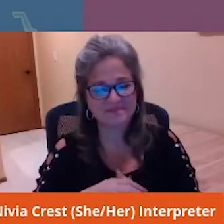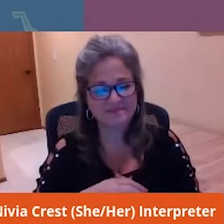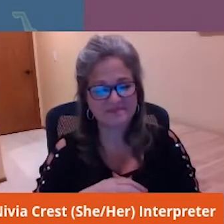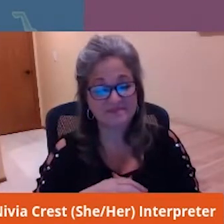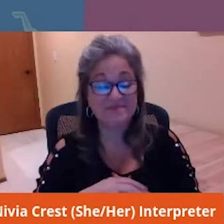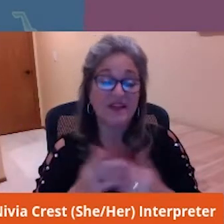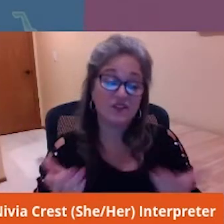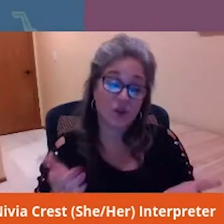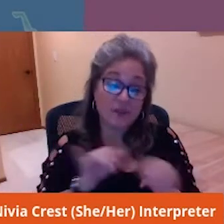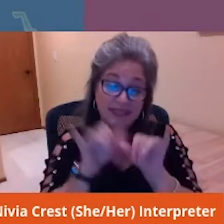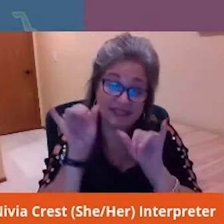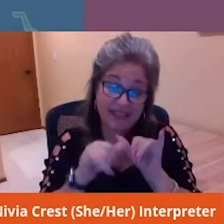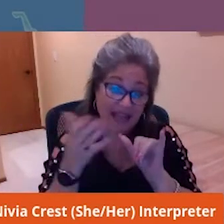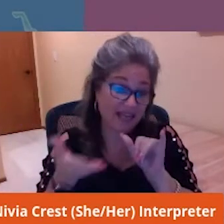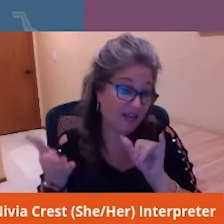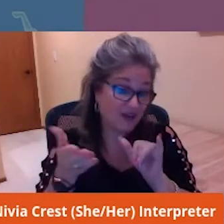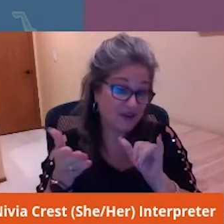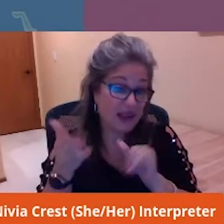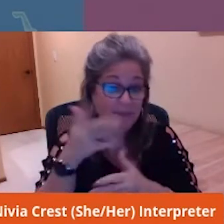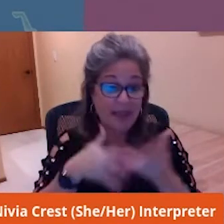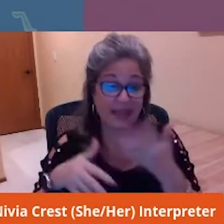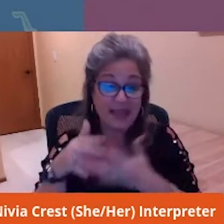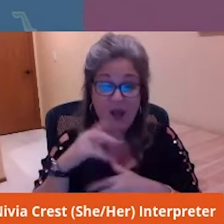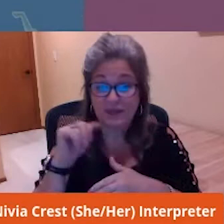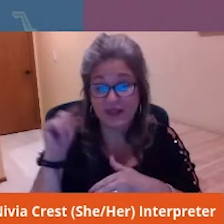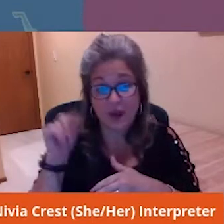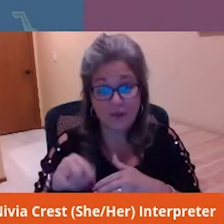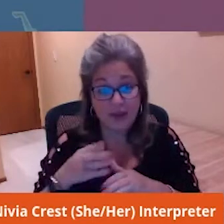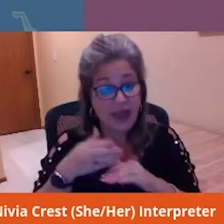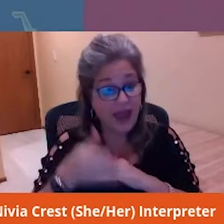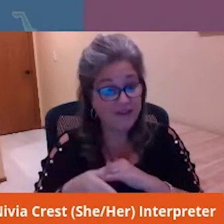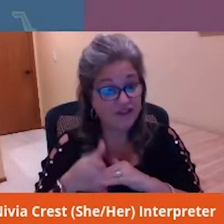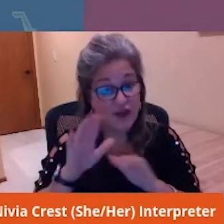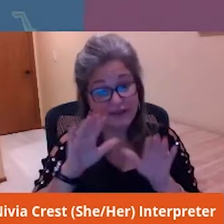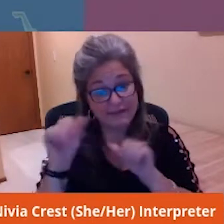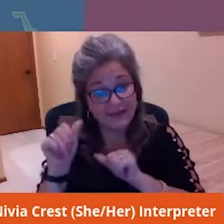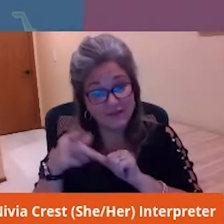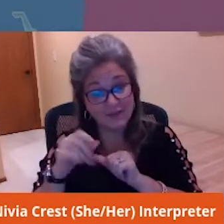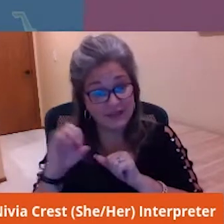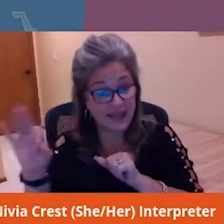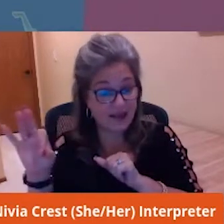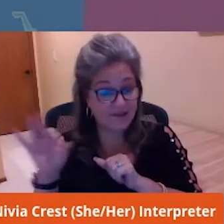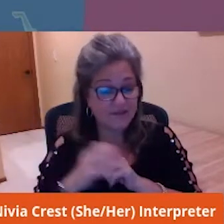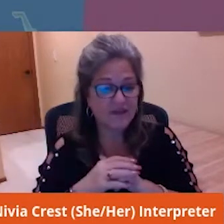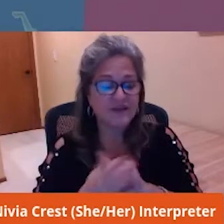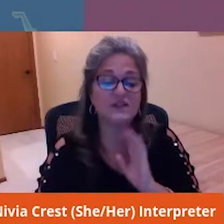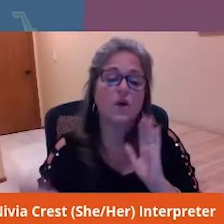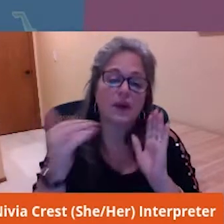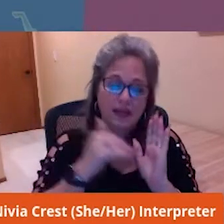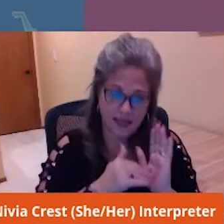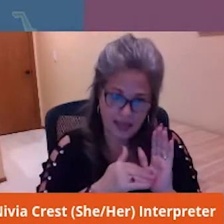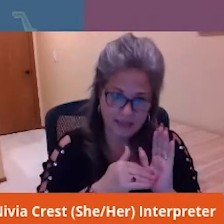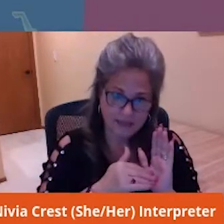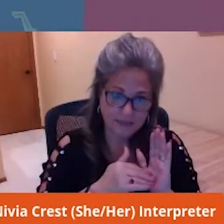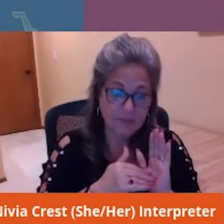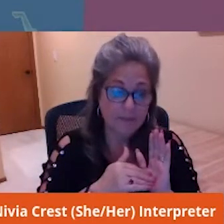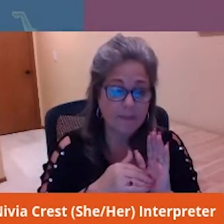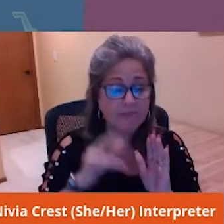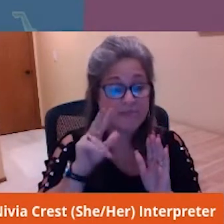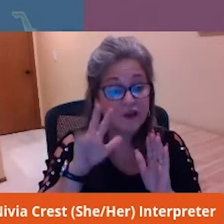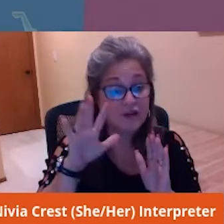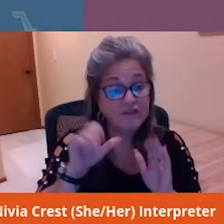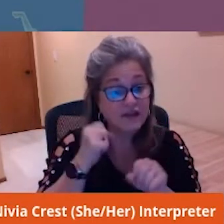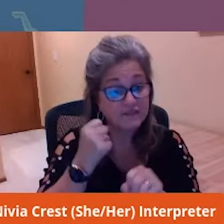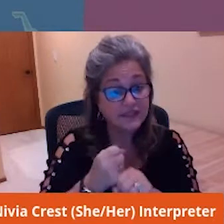So I'm gonna stay here. I'm hanging out in Tacoma after I go from PCAF. So again, you know, it's 35 years